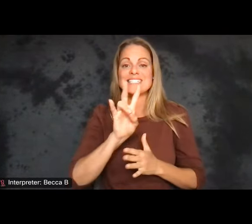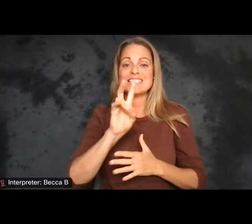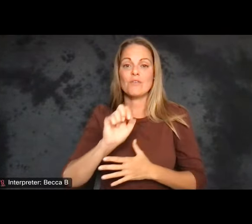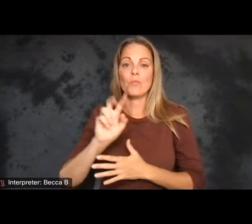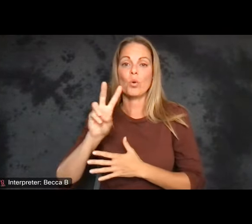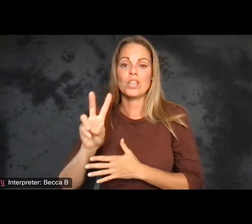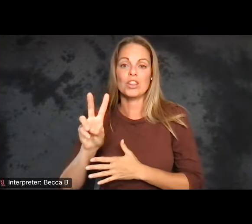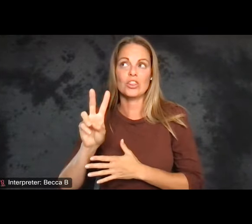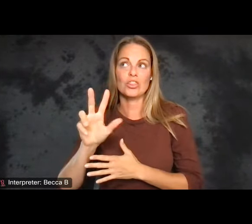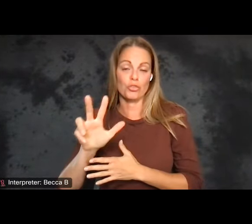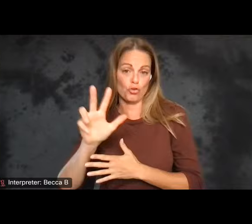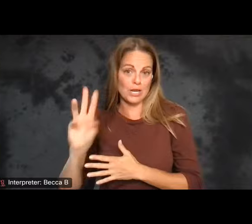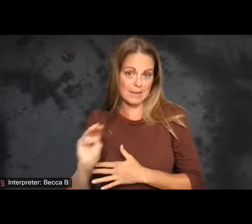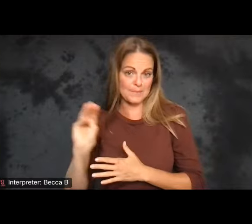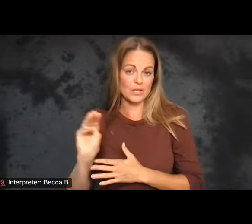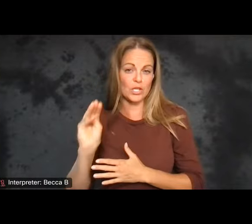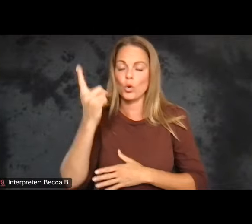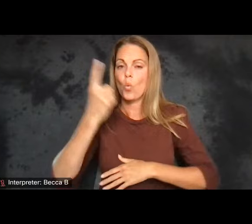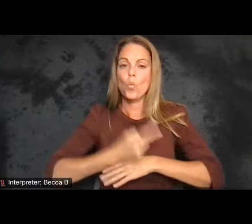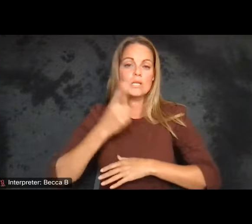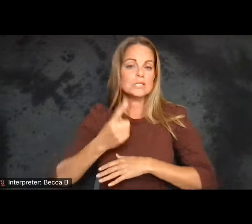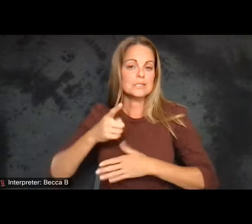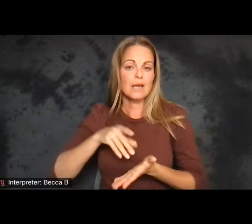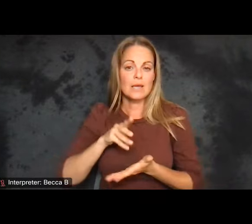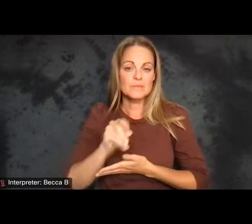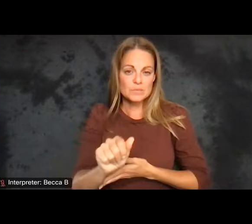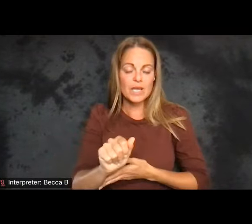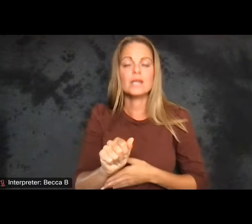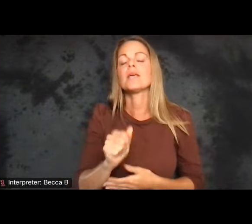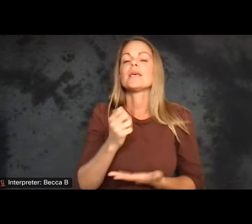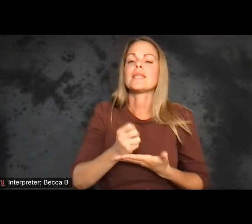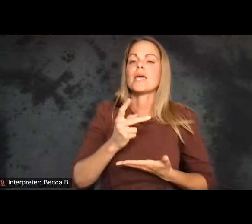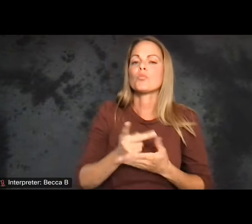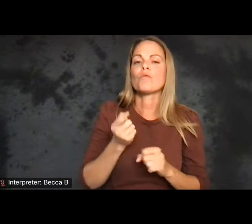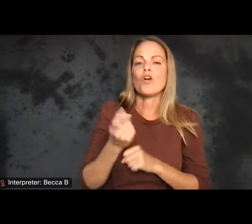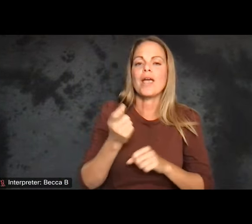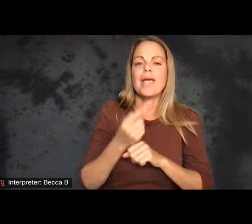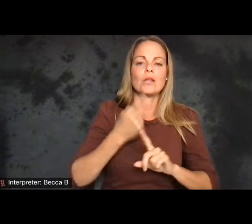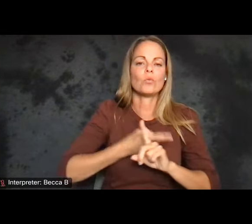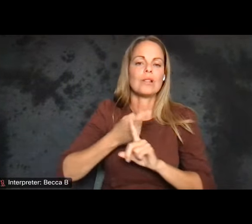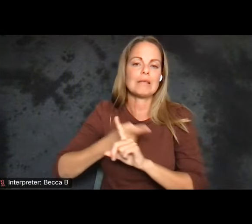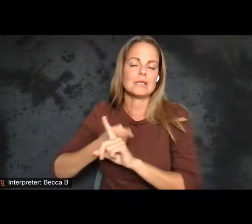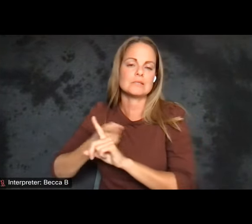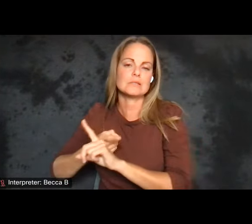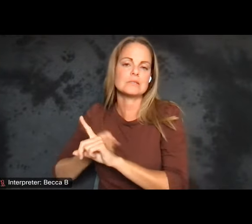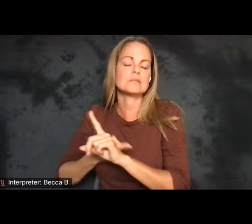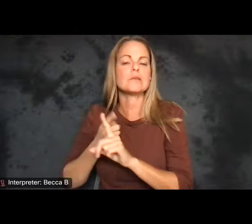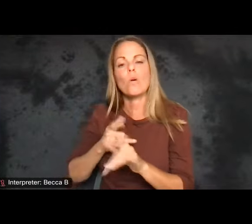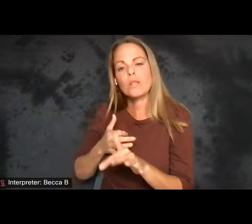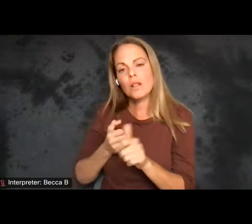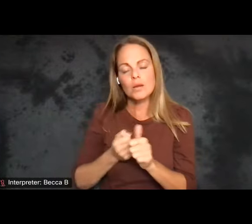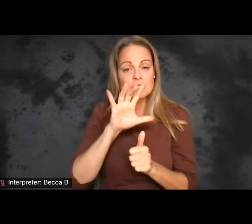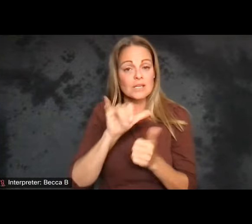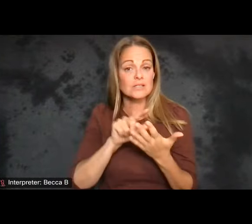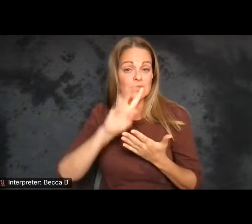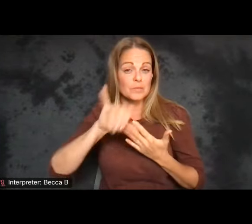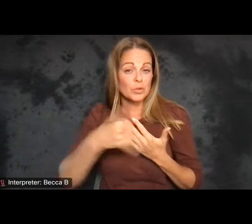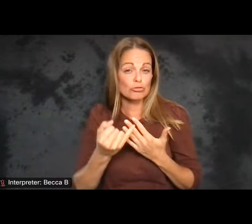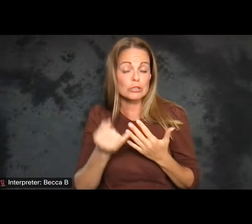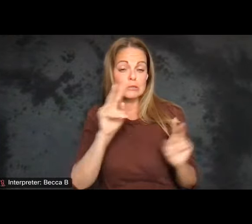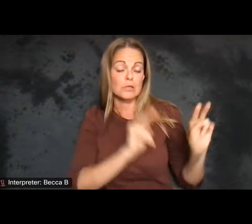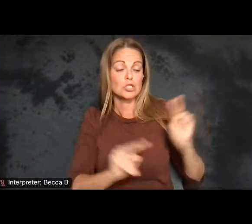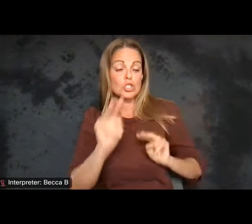one-time expenditure, the legislature approved funding for an annual lease. So a little bit of update to that project. After surveying